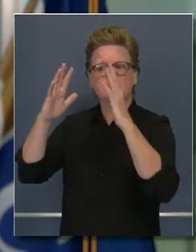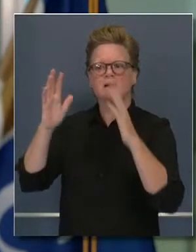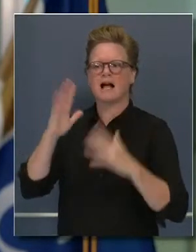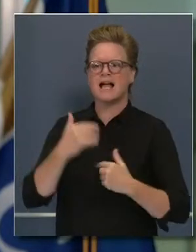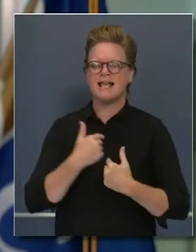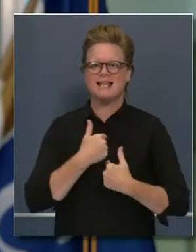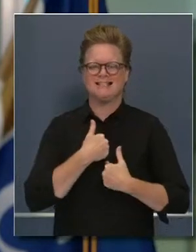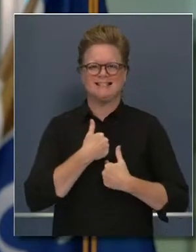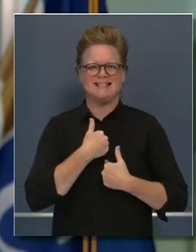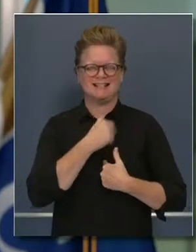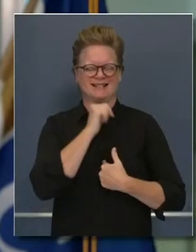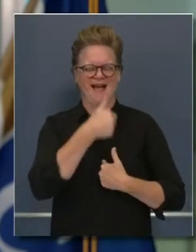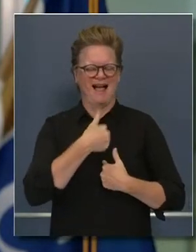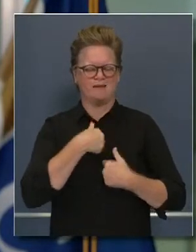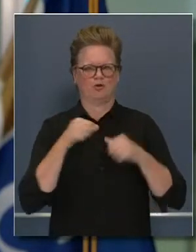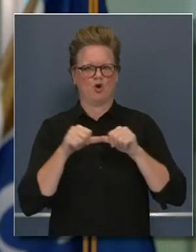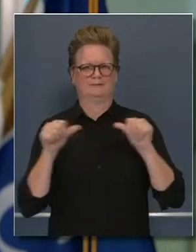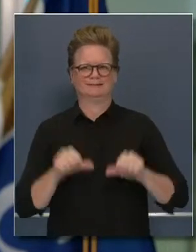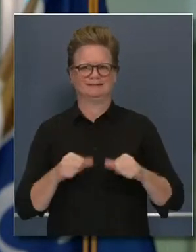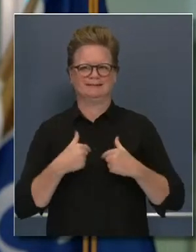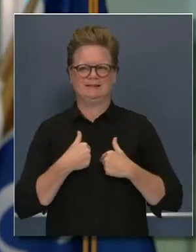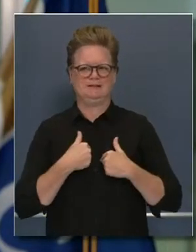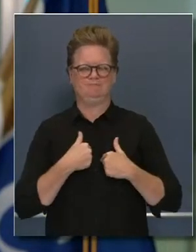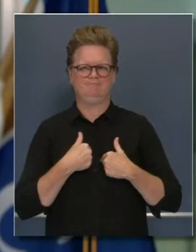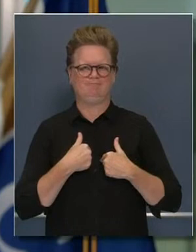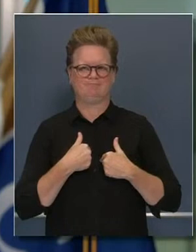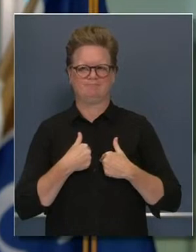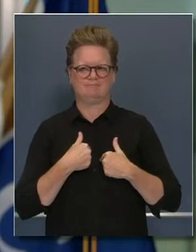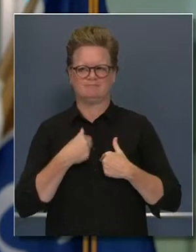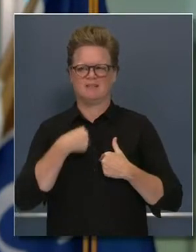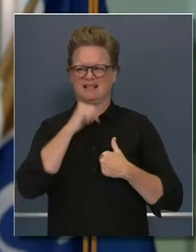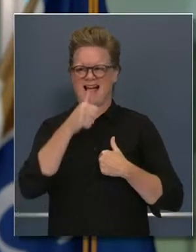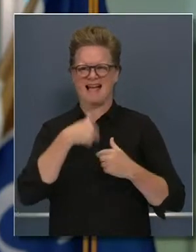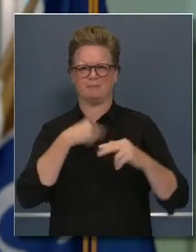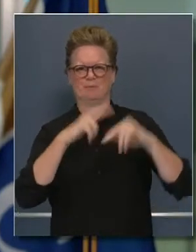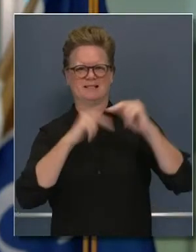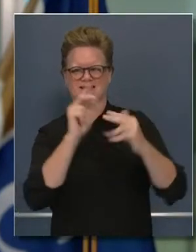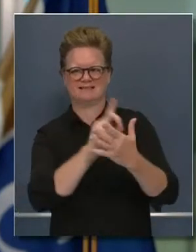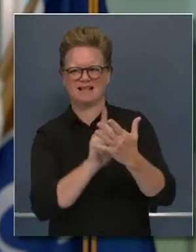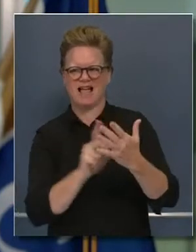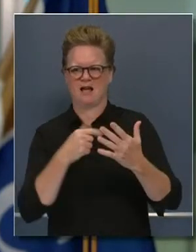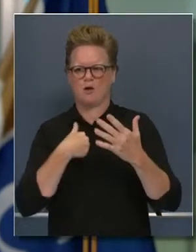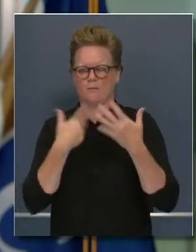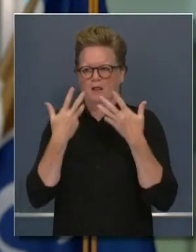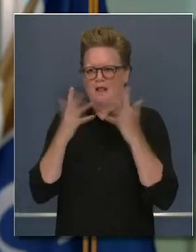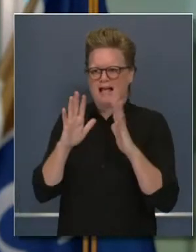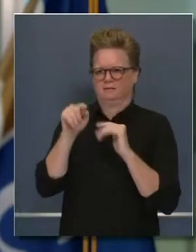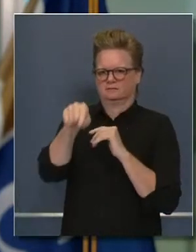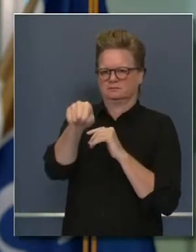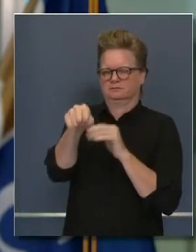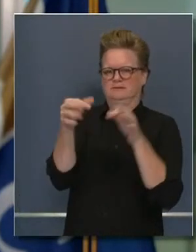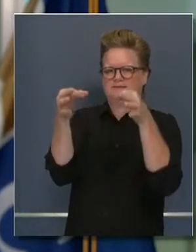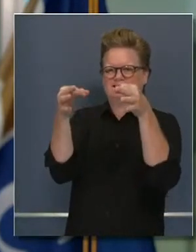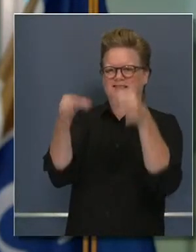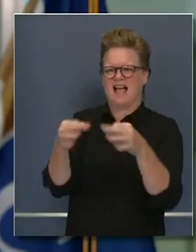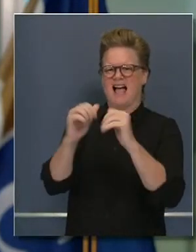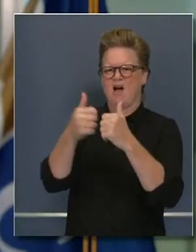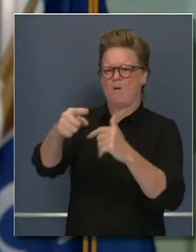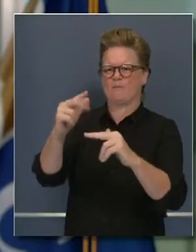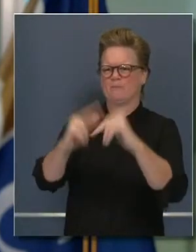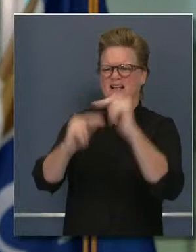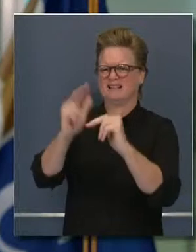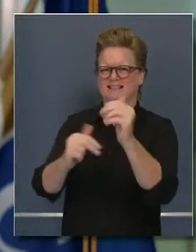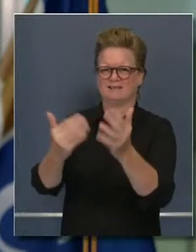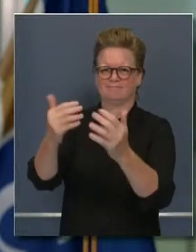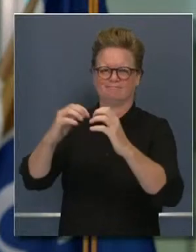and historians, and I'll defer to them. We made this announcement when we were out there at our press conference. We've already received